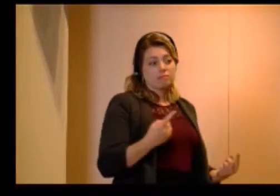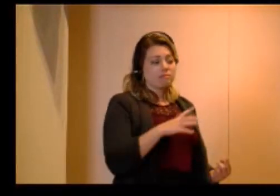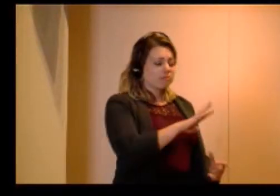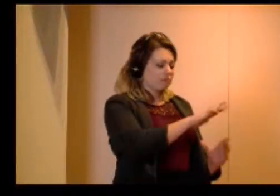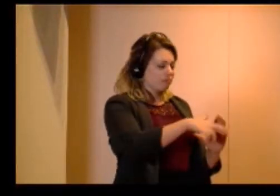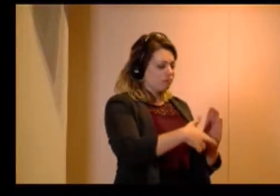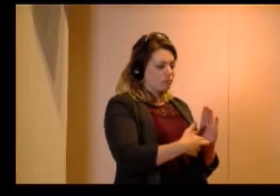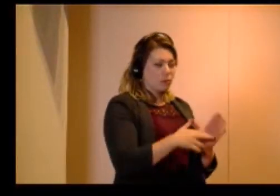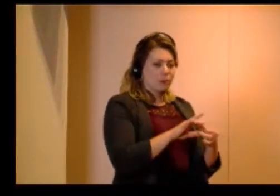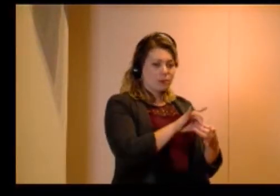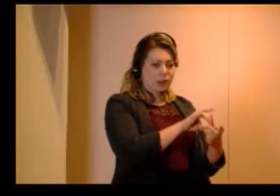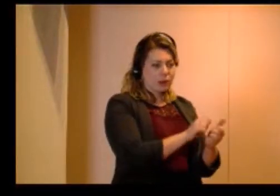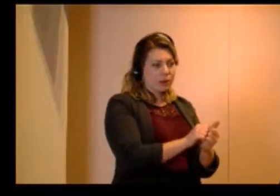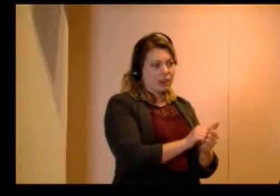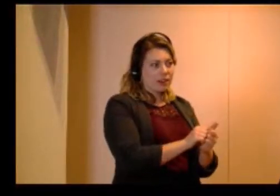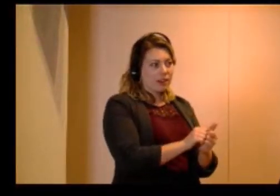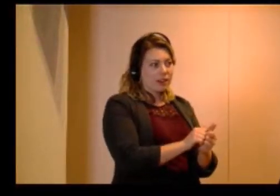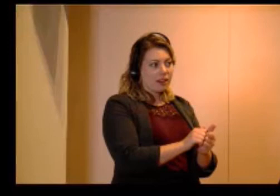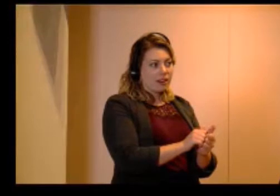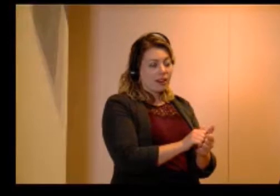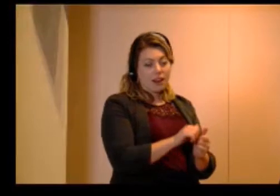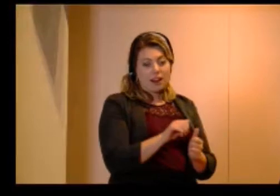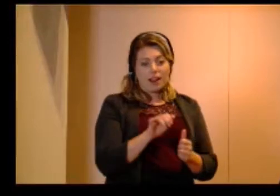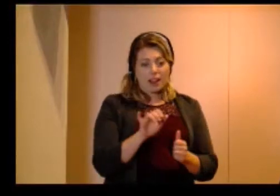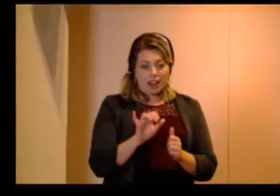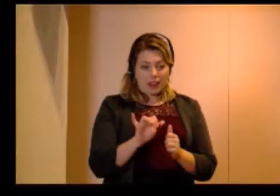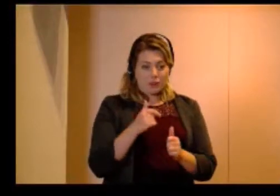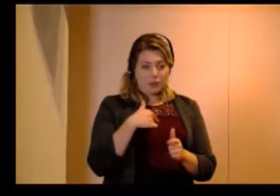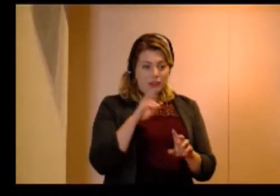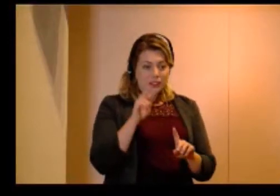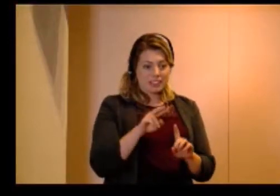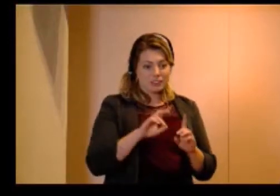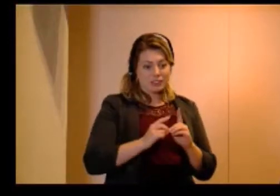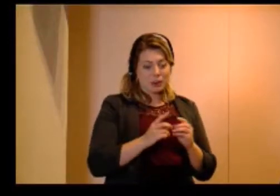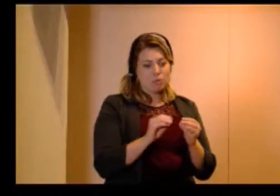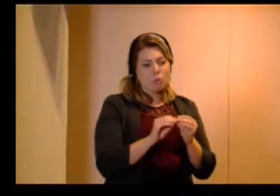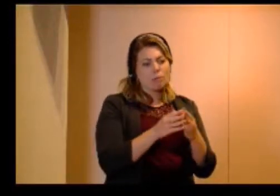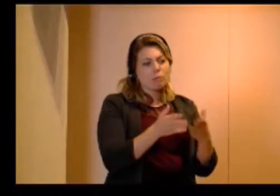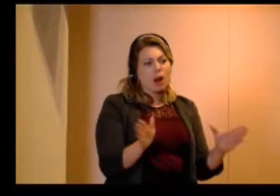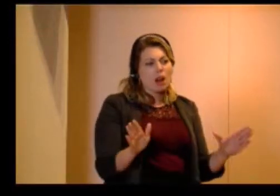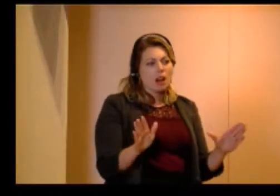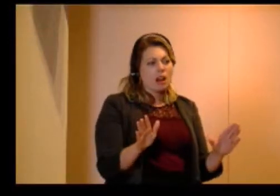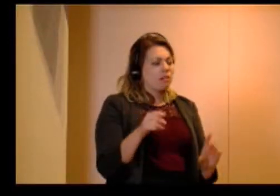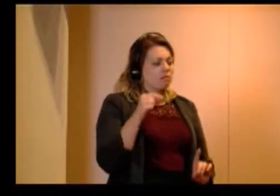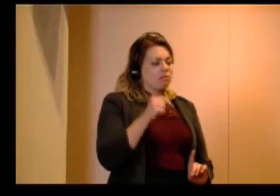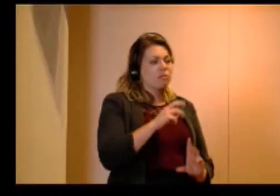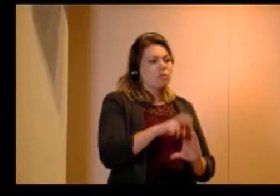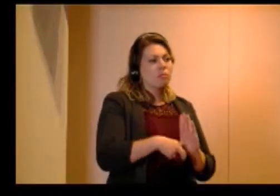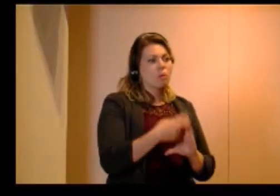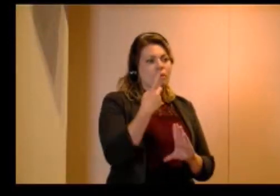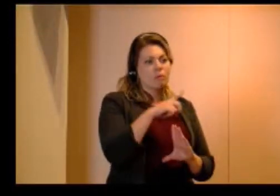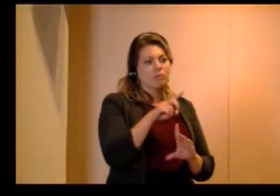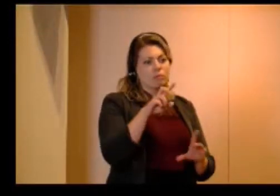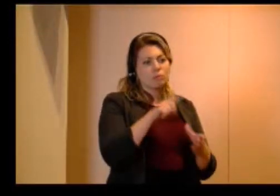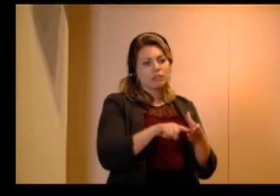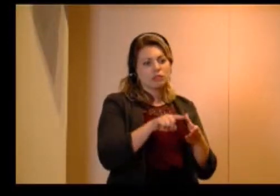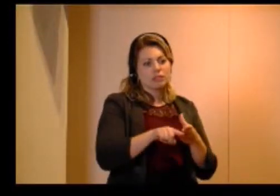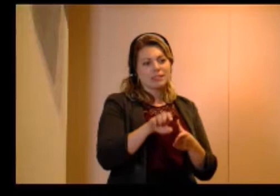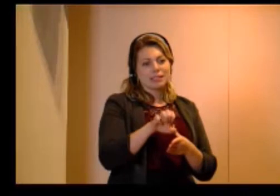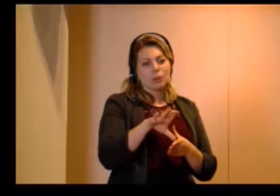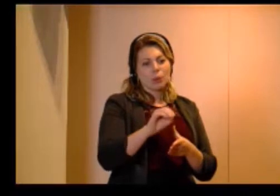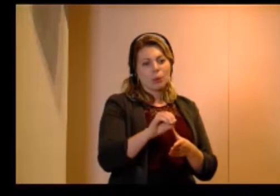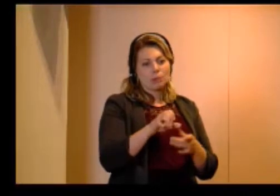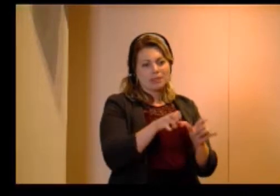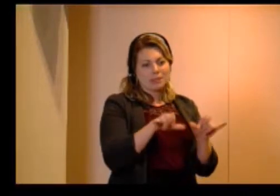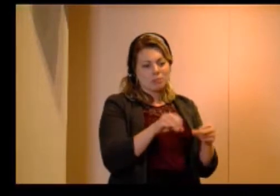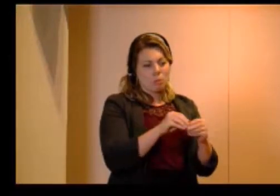role in the, like, as we look at digitization more broadly, what is its role in the real research ecosystem, even beyond